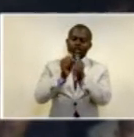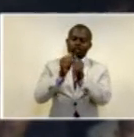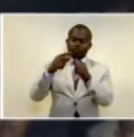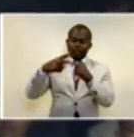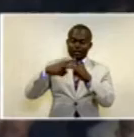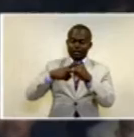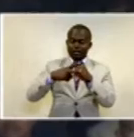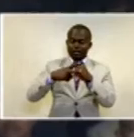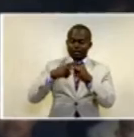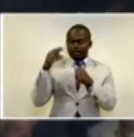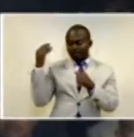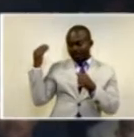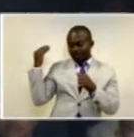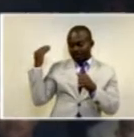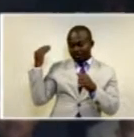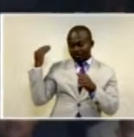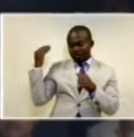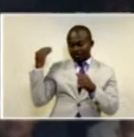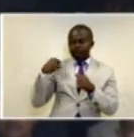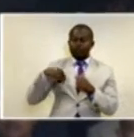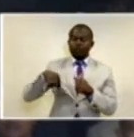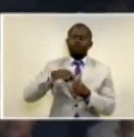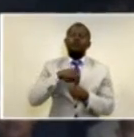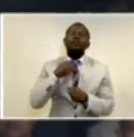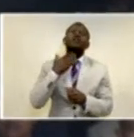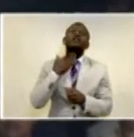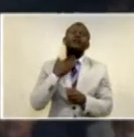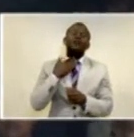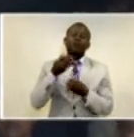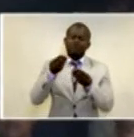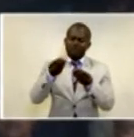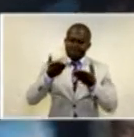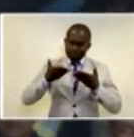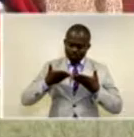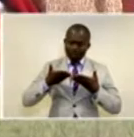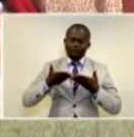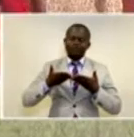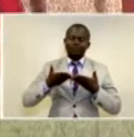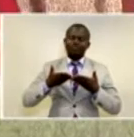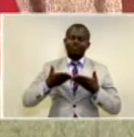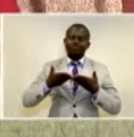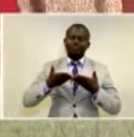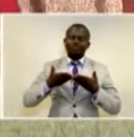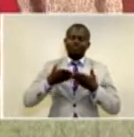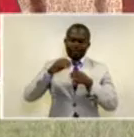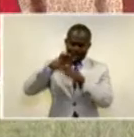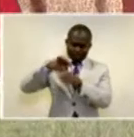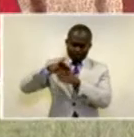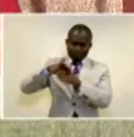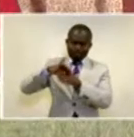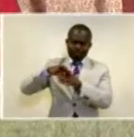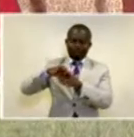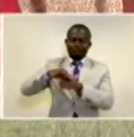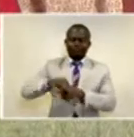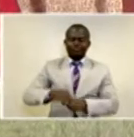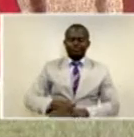We came here during campaigns in 2017. You gave us what we wanted. It means that you should also